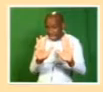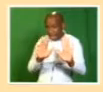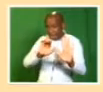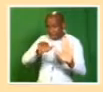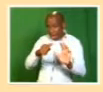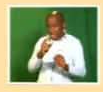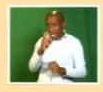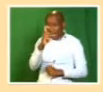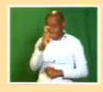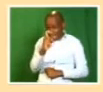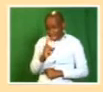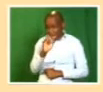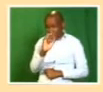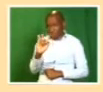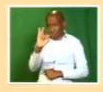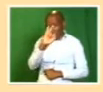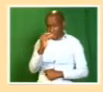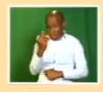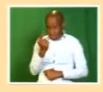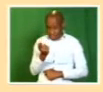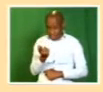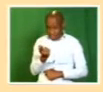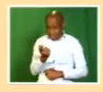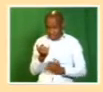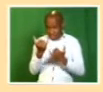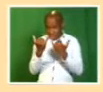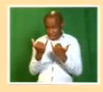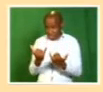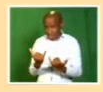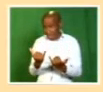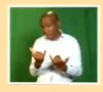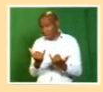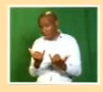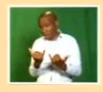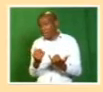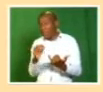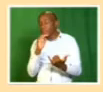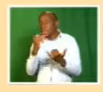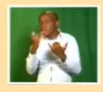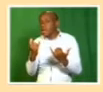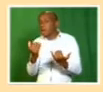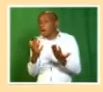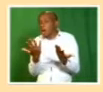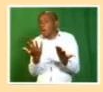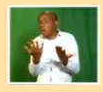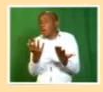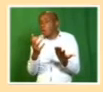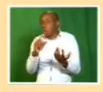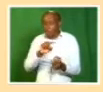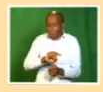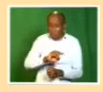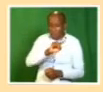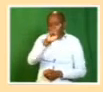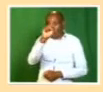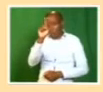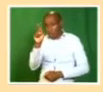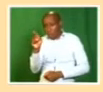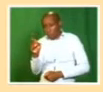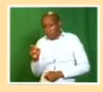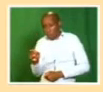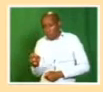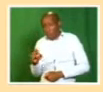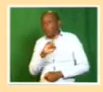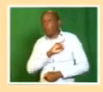x squared. Okay, so we see that the graph will be concave to what? Down. Very good, because